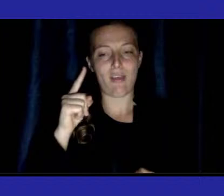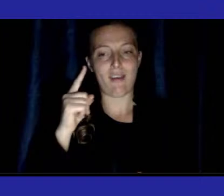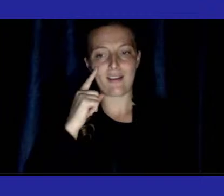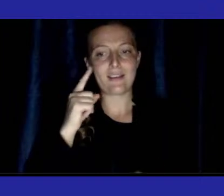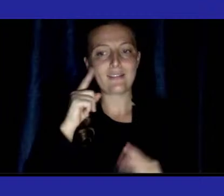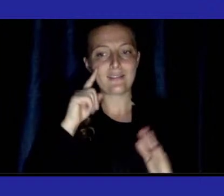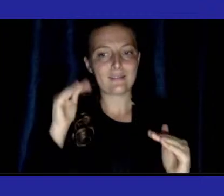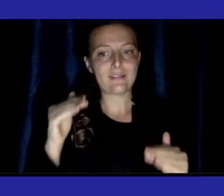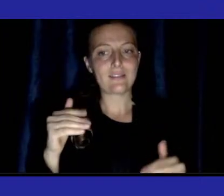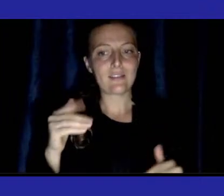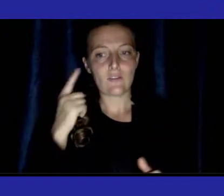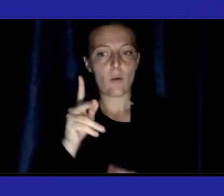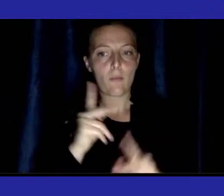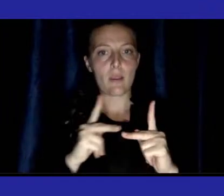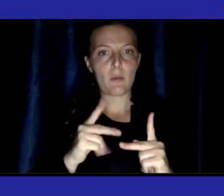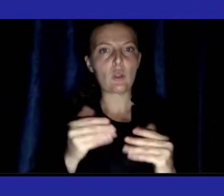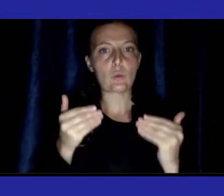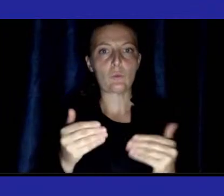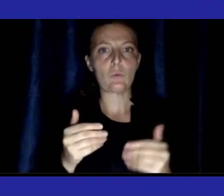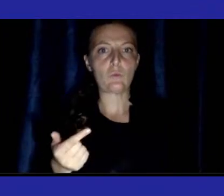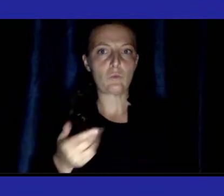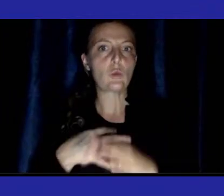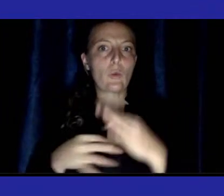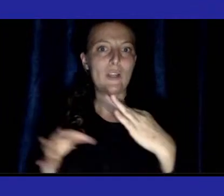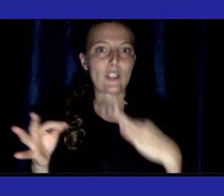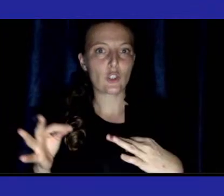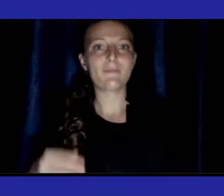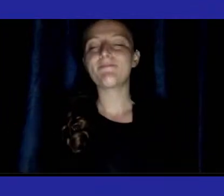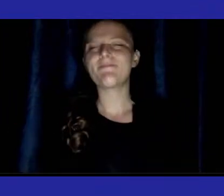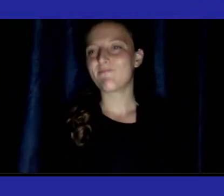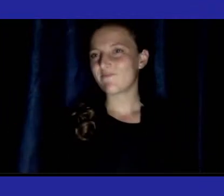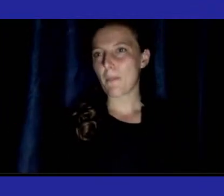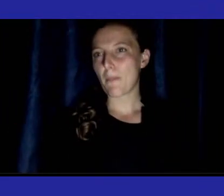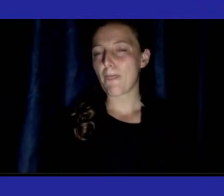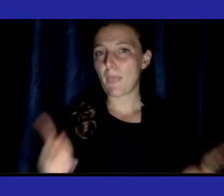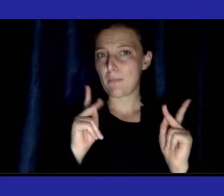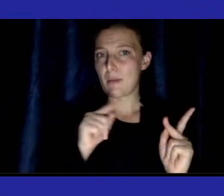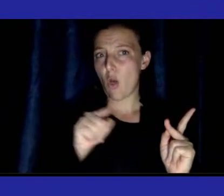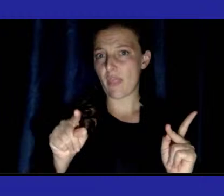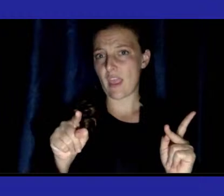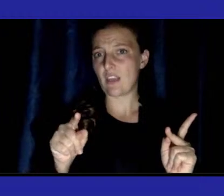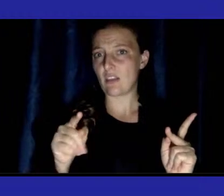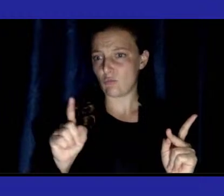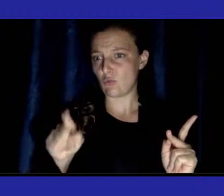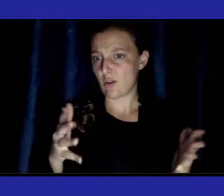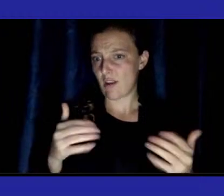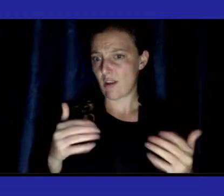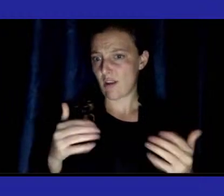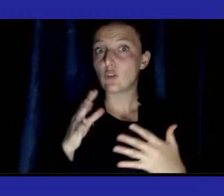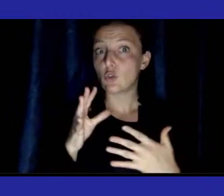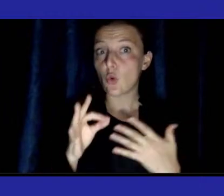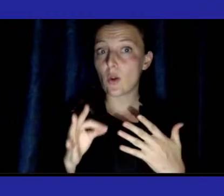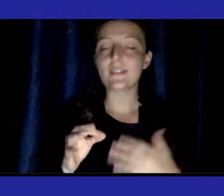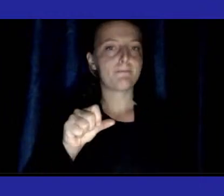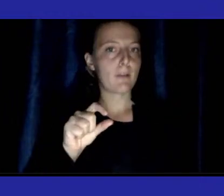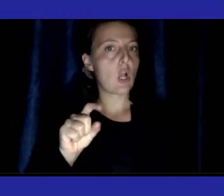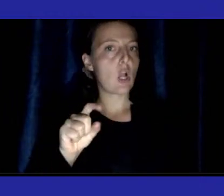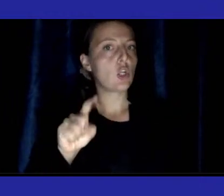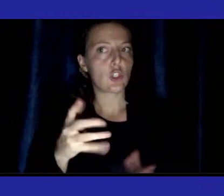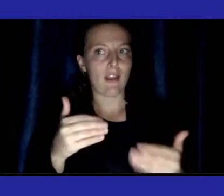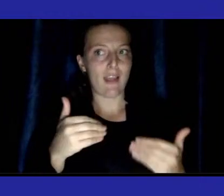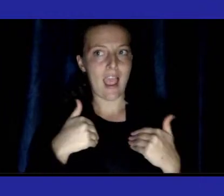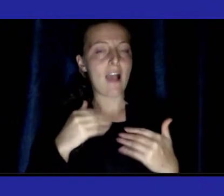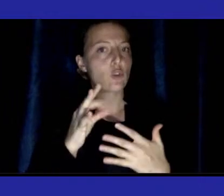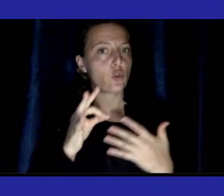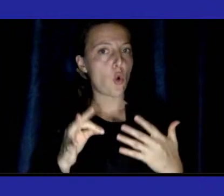be an issue with people feeling patients should have choice. And Patients should have should- choice. I want to see this patient. I